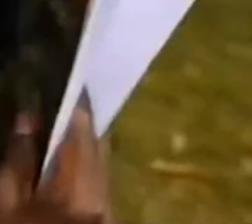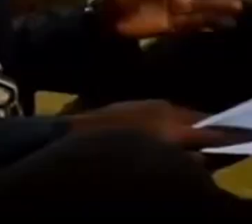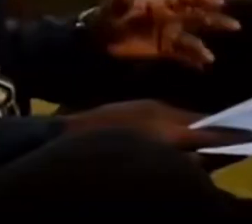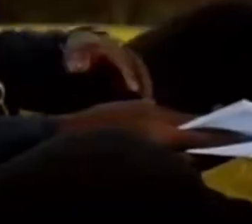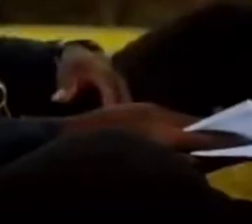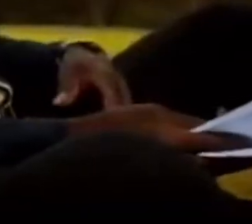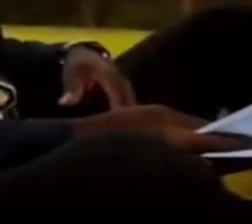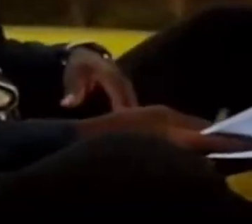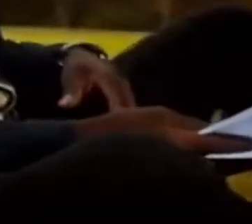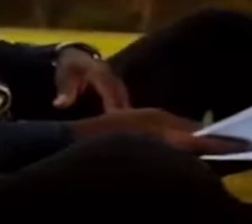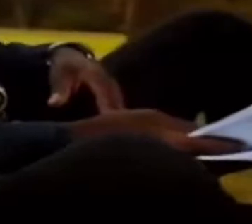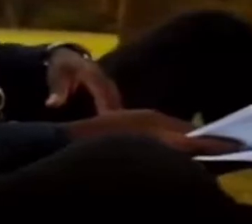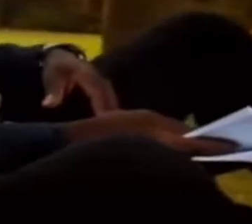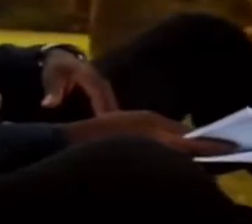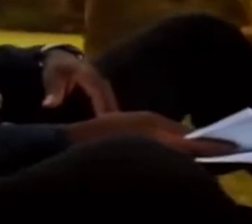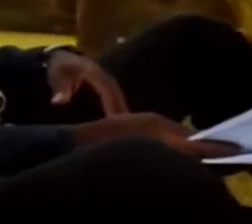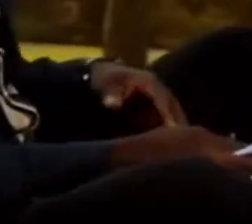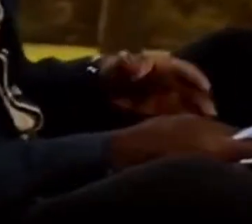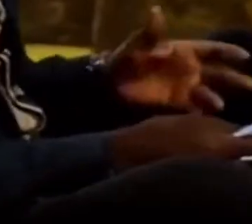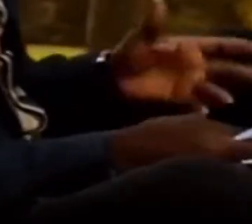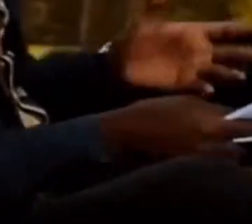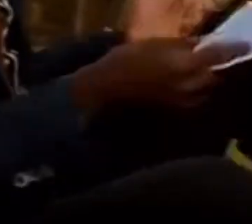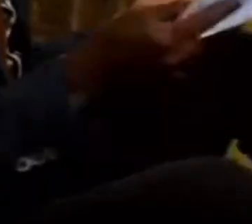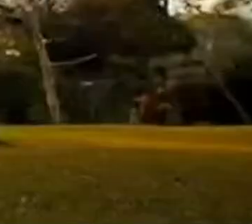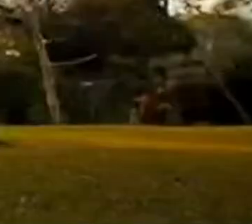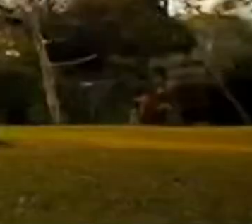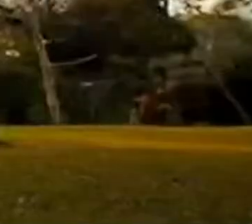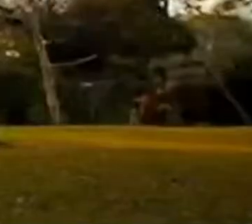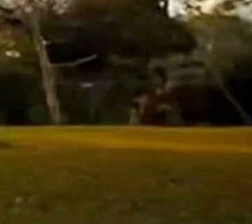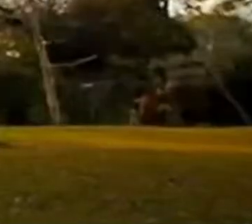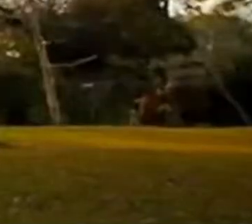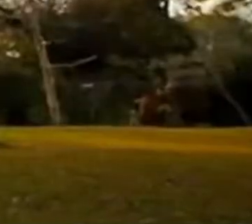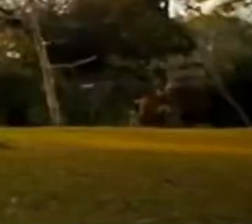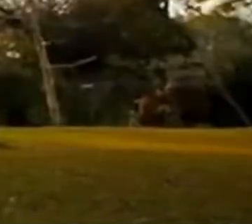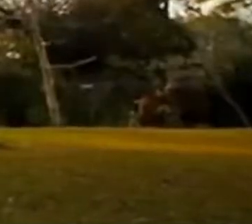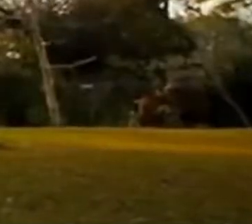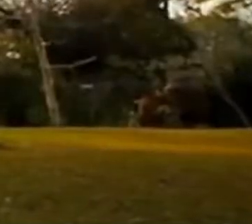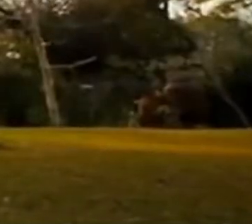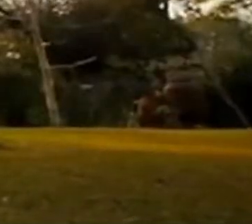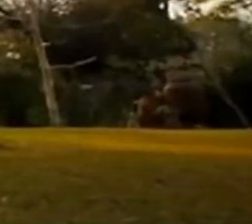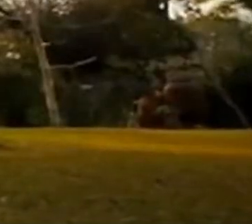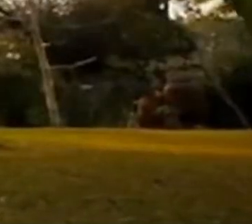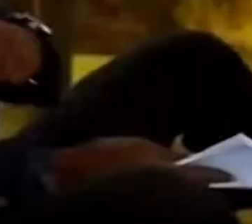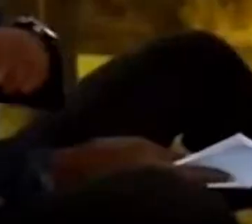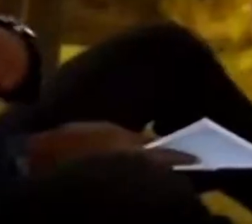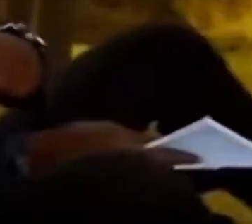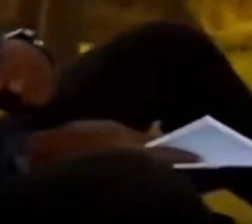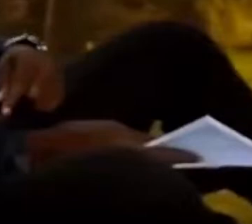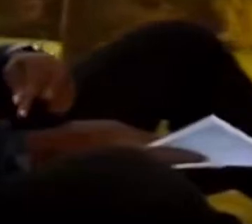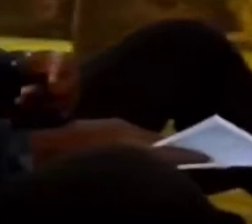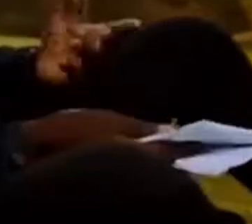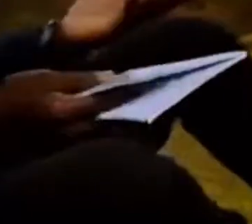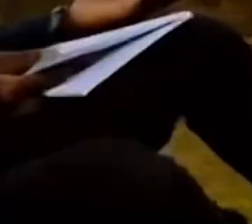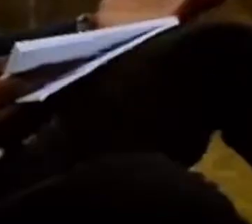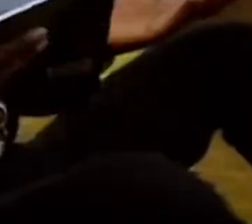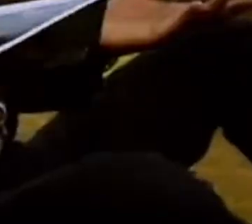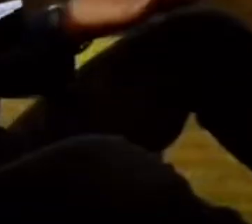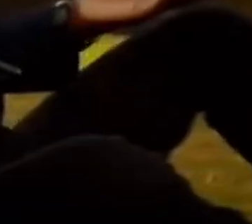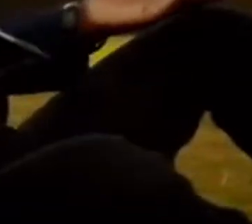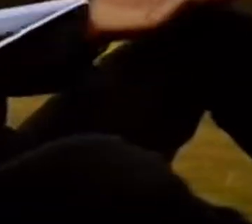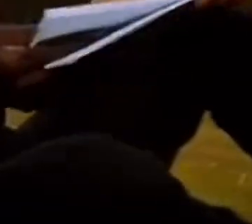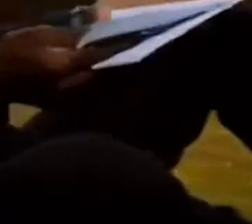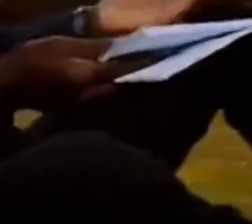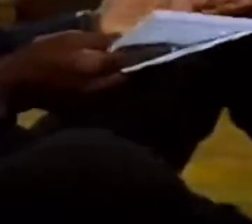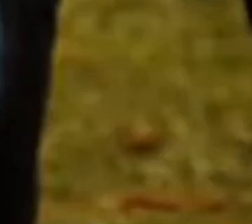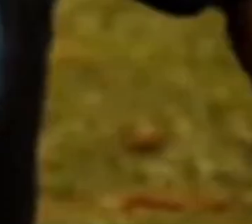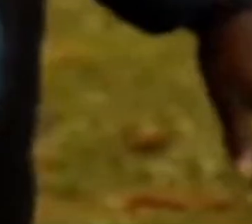kubaticha tadi mfide fena kuskulu ine fyonse fena puisa amwelele kumutanto ndefo kuya top tadi mfide namba pansha for mwala na